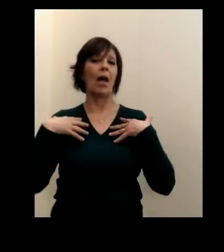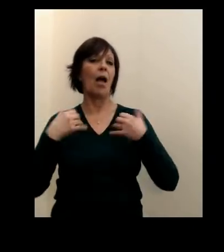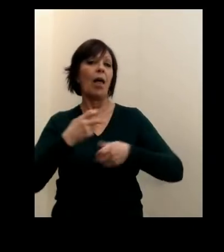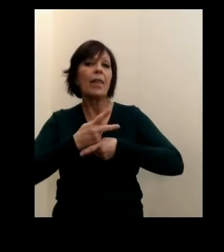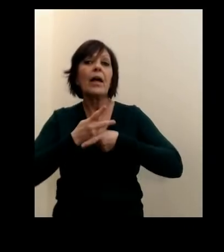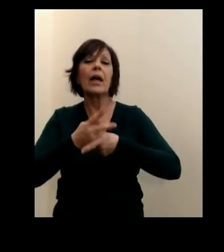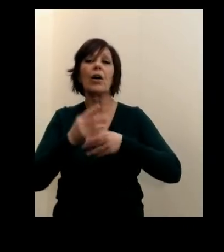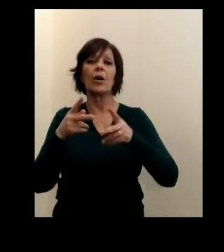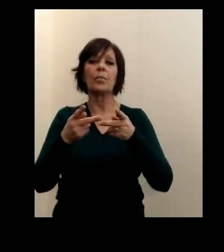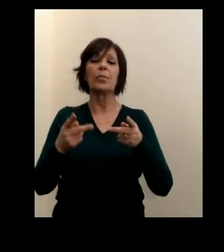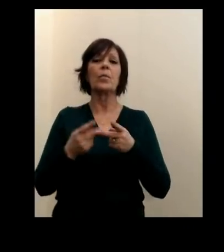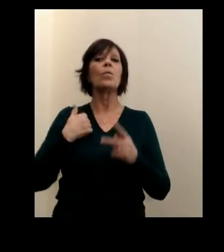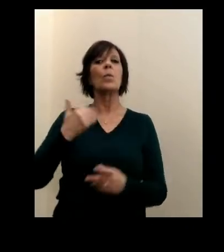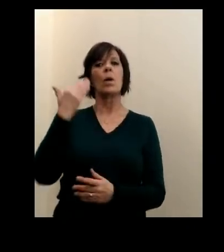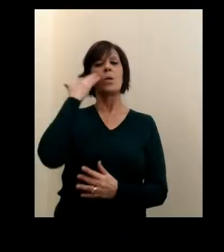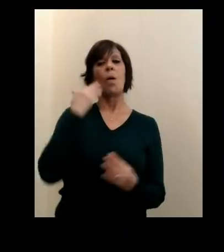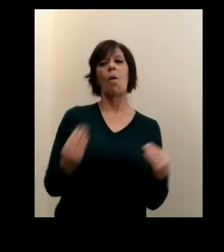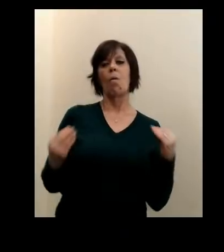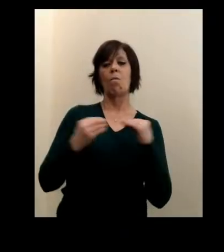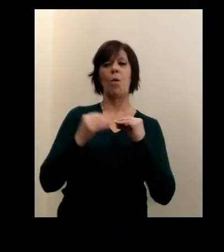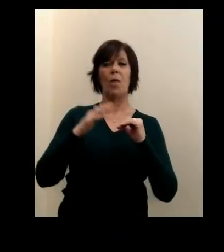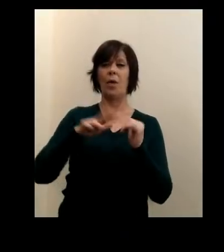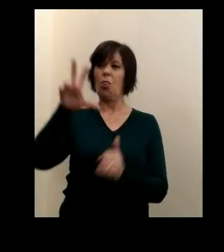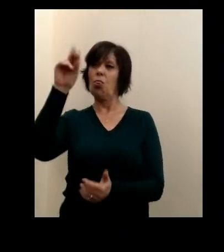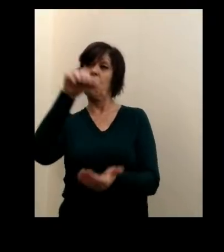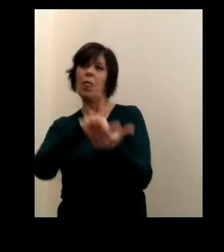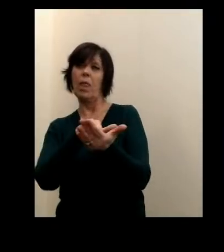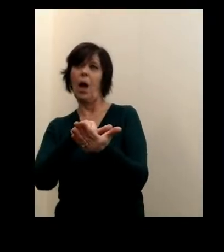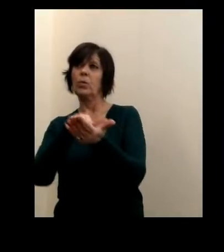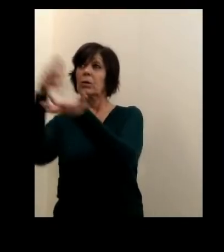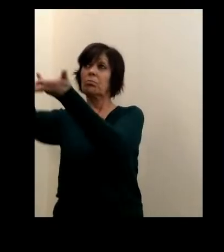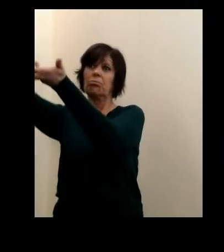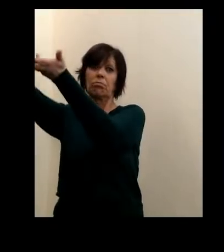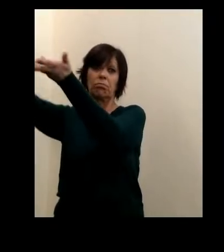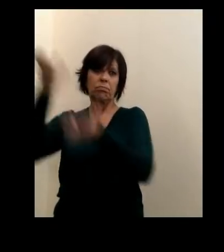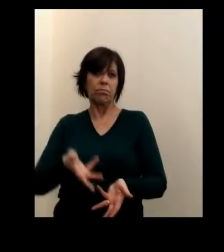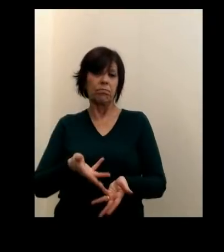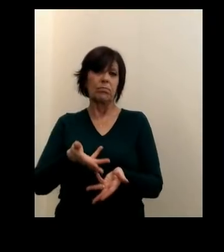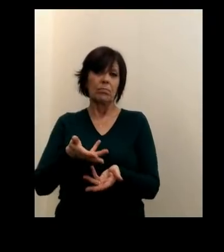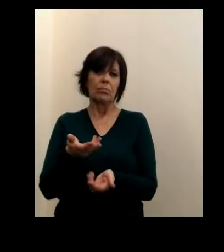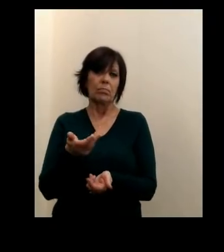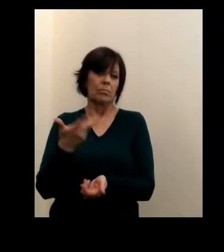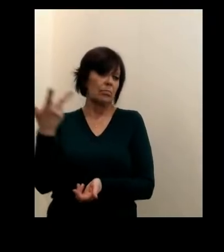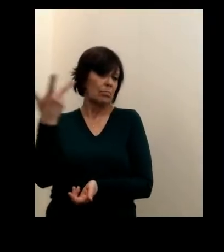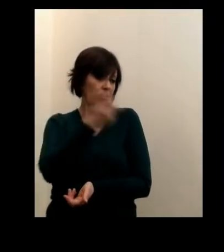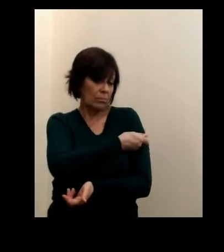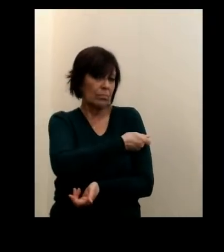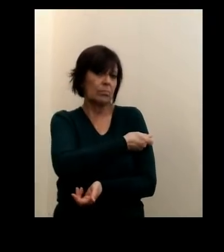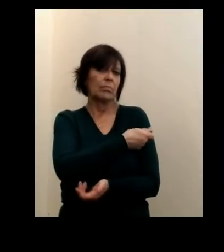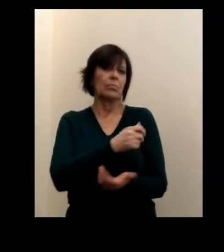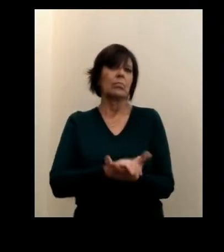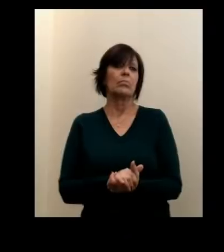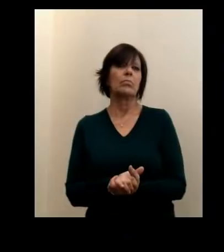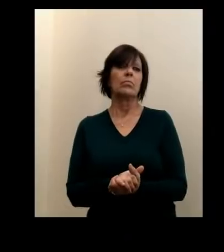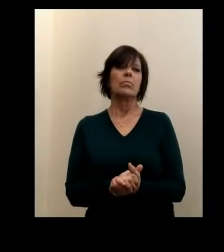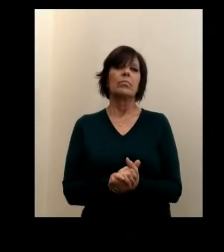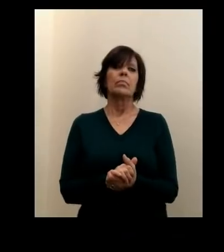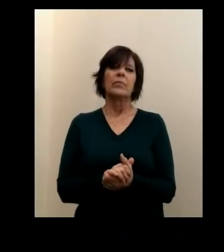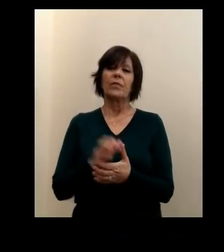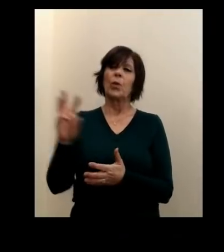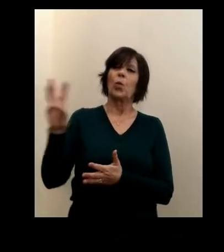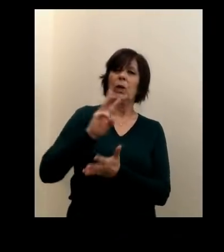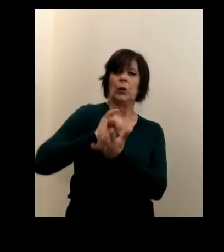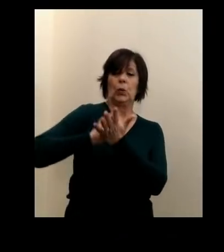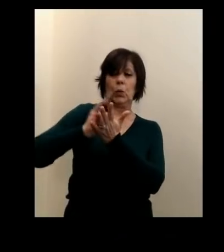that more than 30,000 doses as of a couple days ago had been given by the Western New York region. I'm